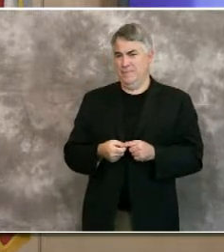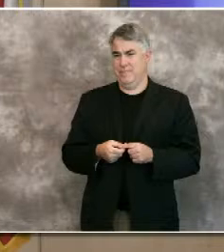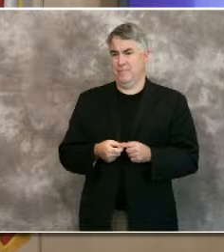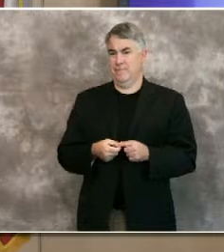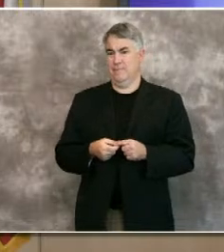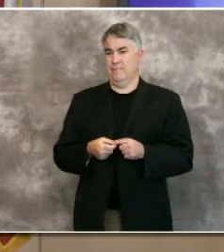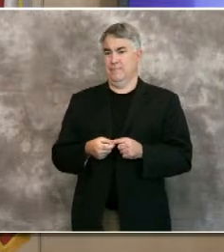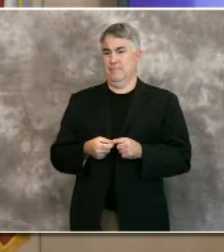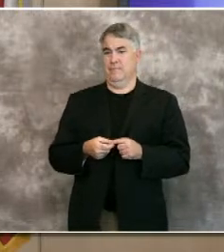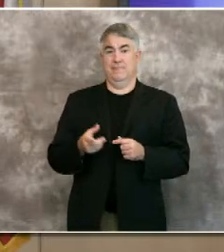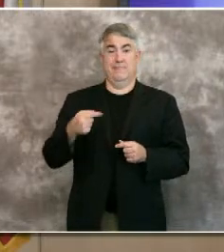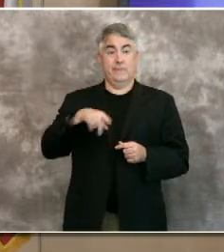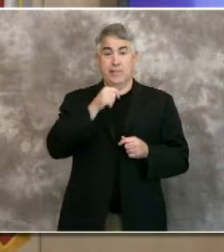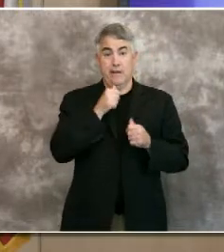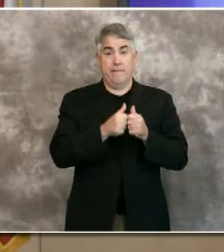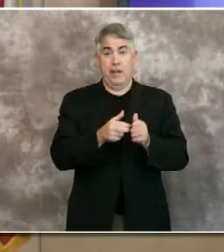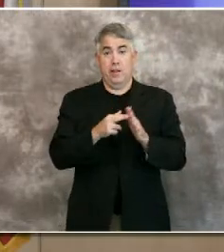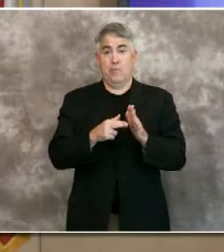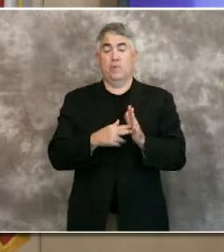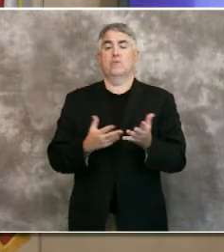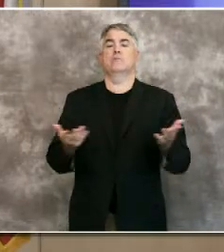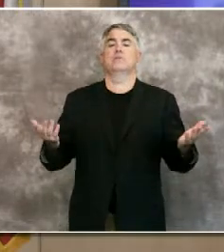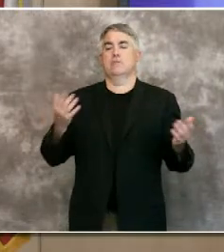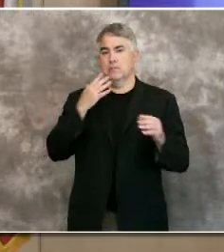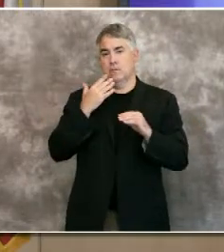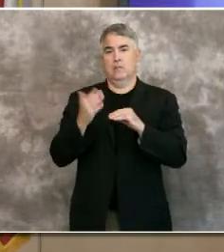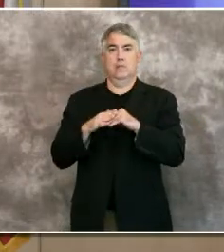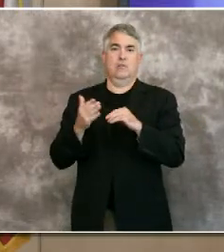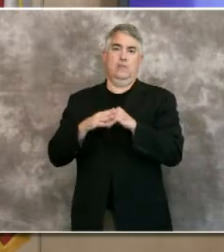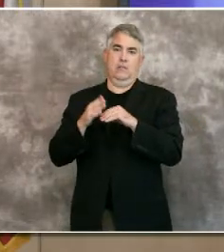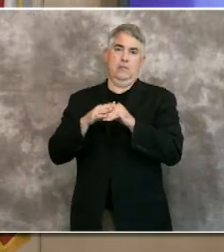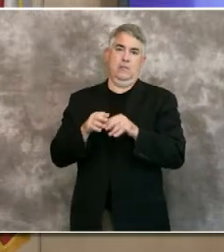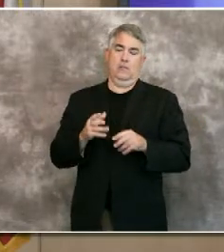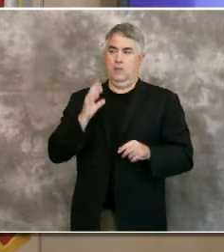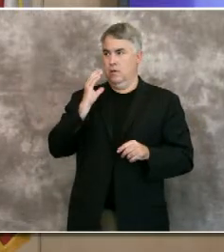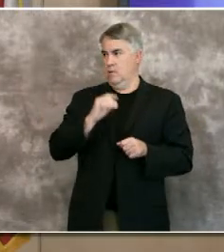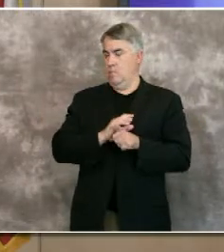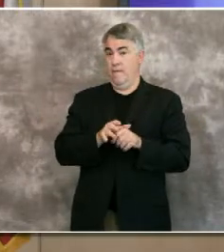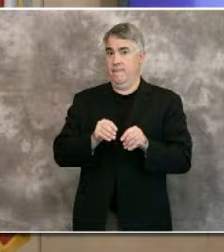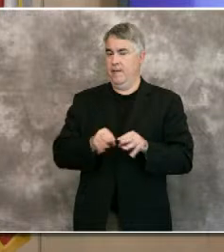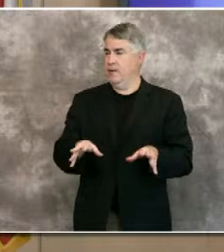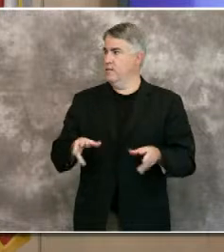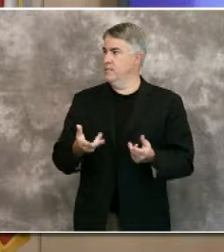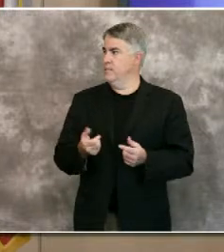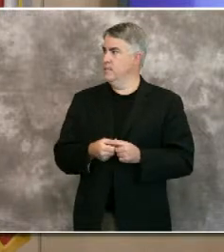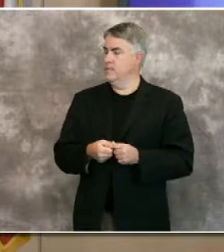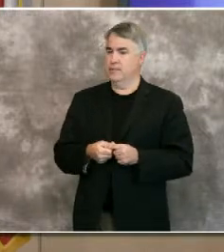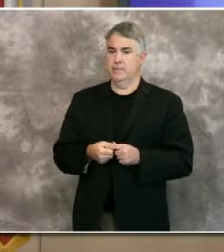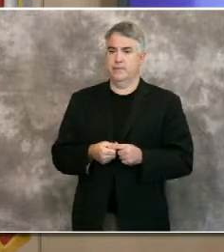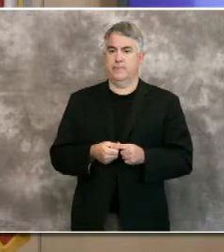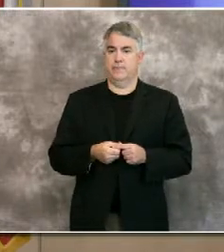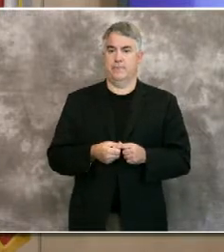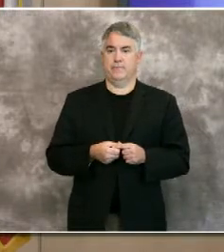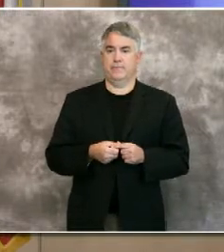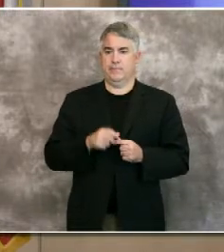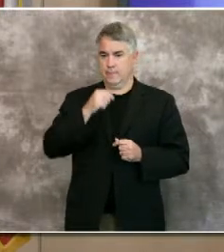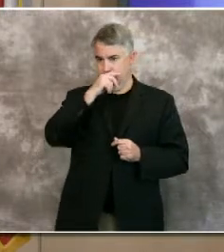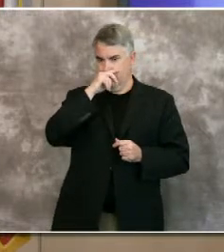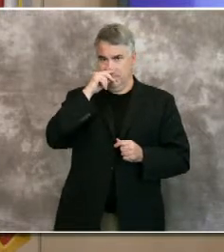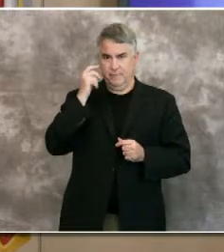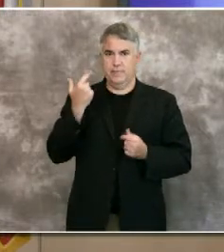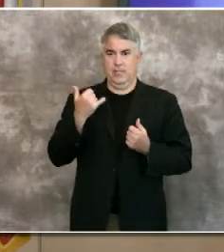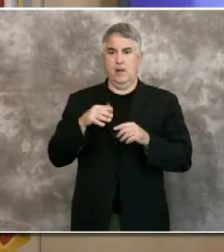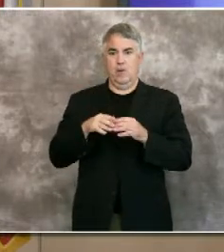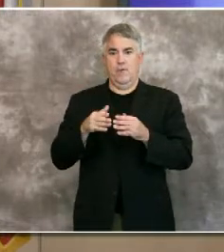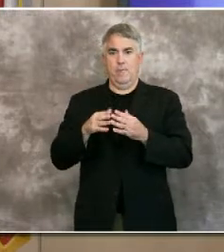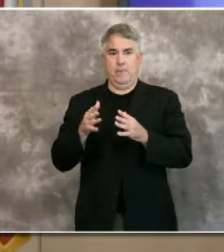types of things, then we're likely to see increases in numbers. And so our goal from the beginning of reopening has been a smooth and steady and consistent recovery. But in